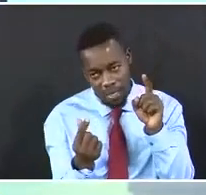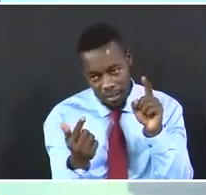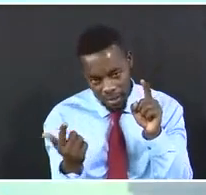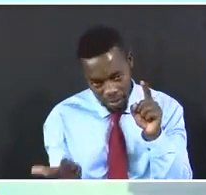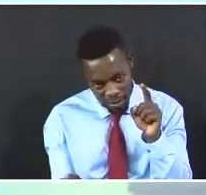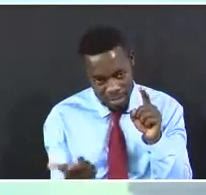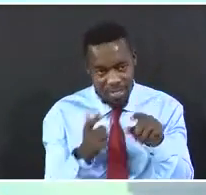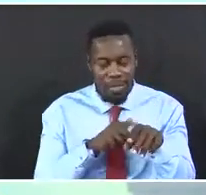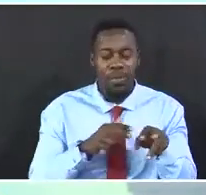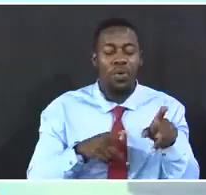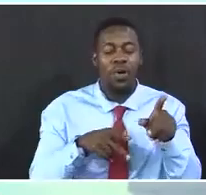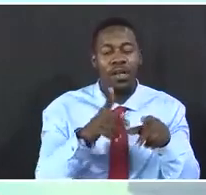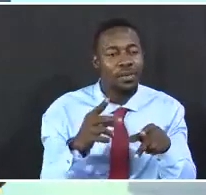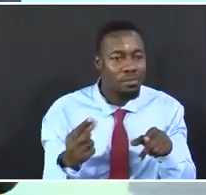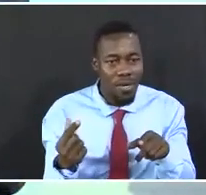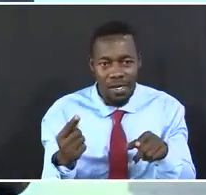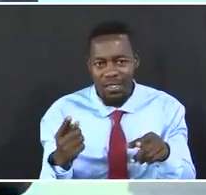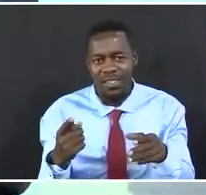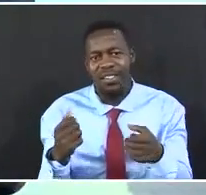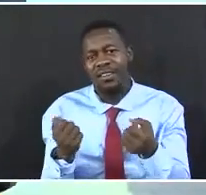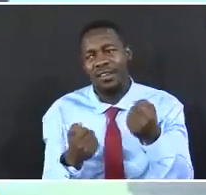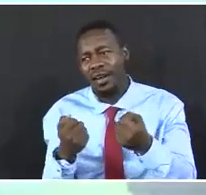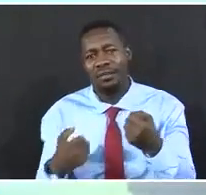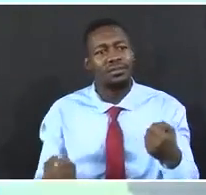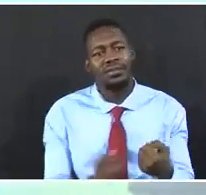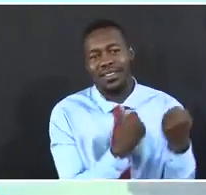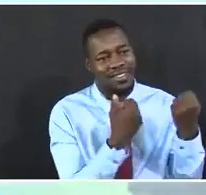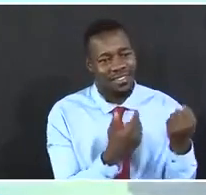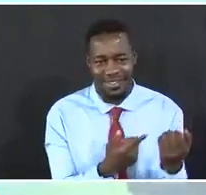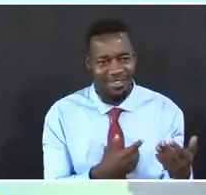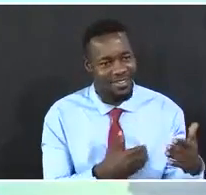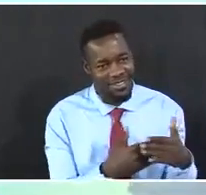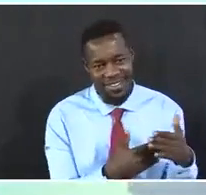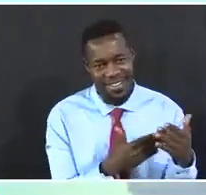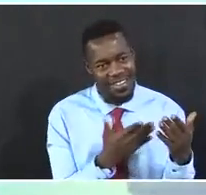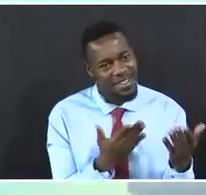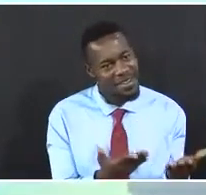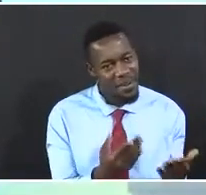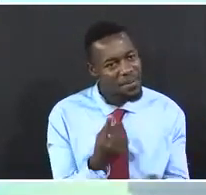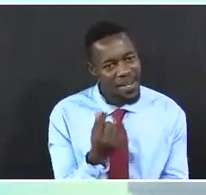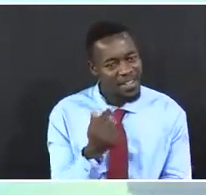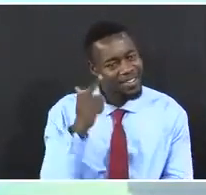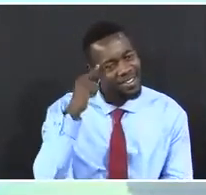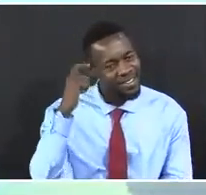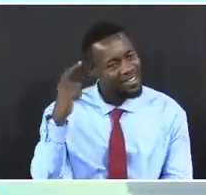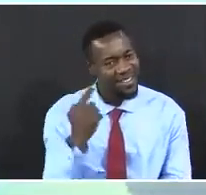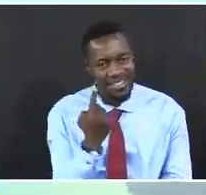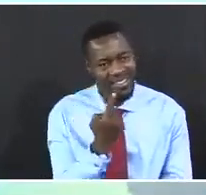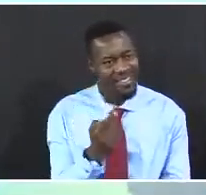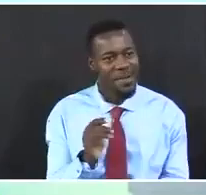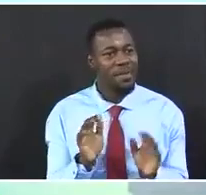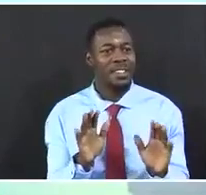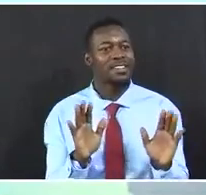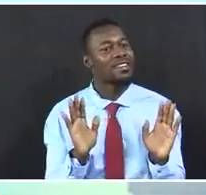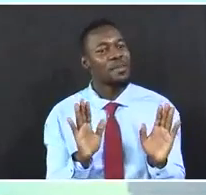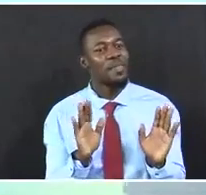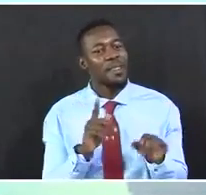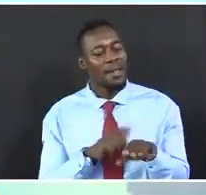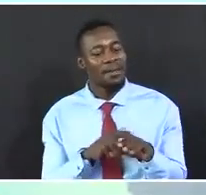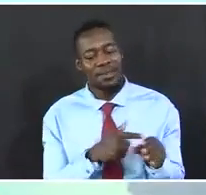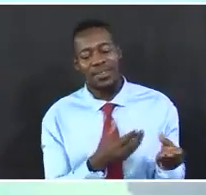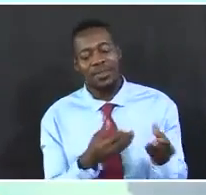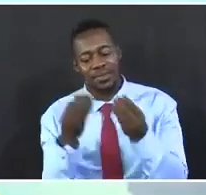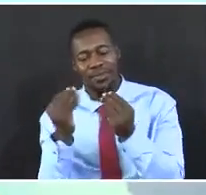about making more money. You know? If that's the kind of life you are leading, whereby you go to bed and it's about